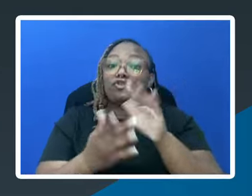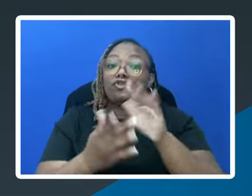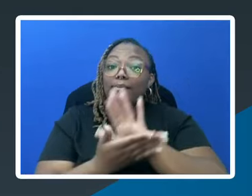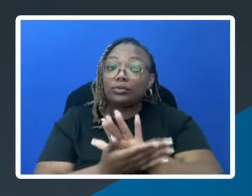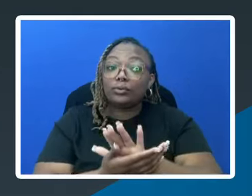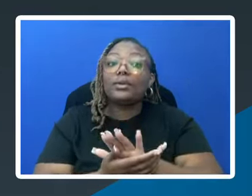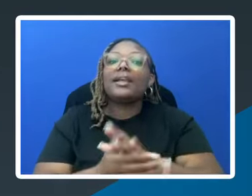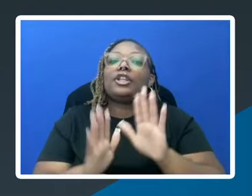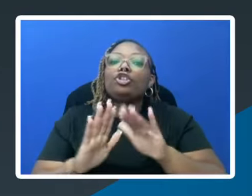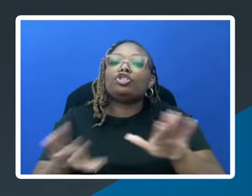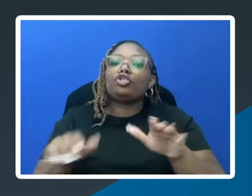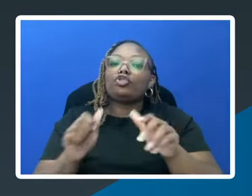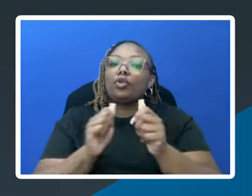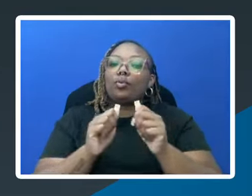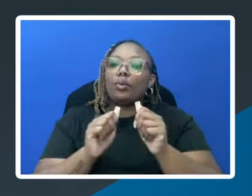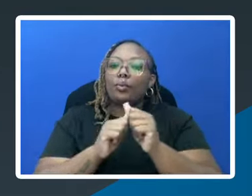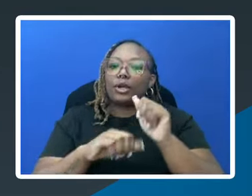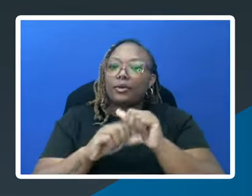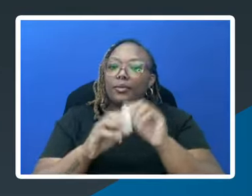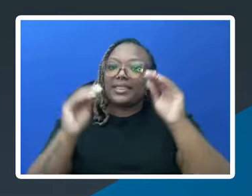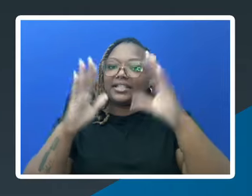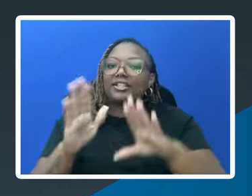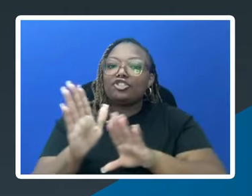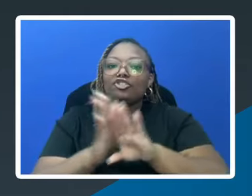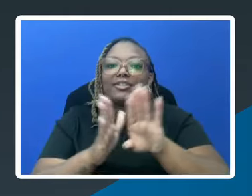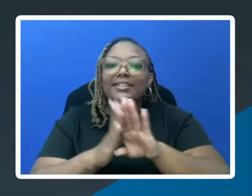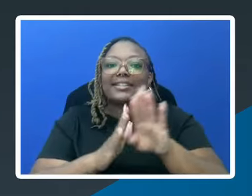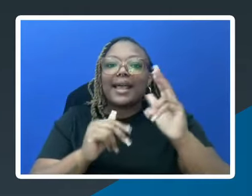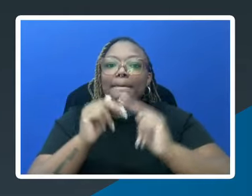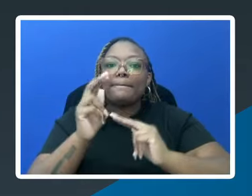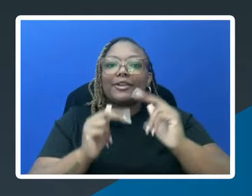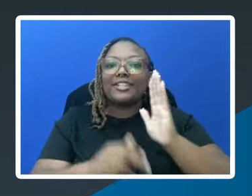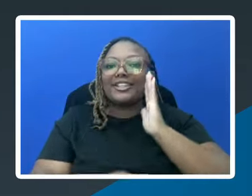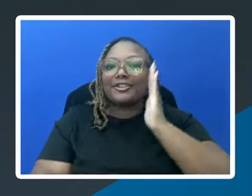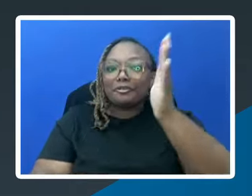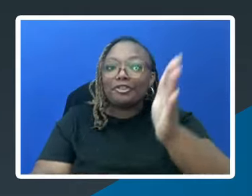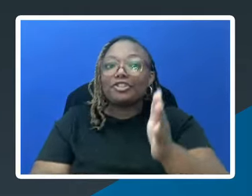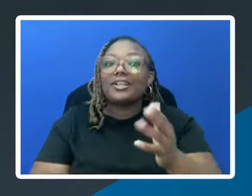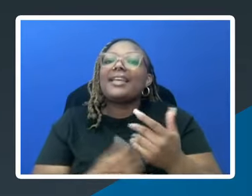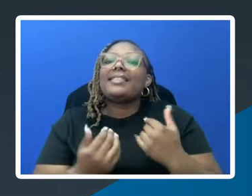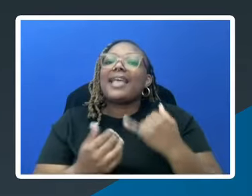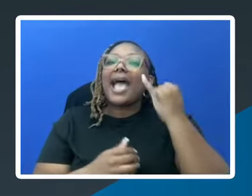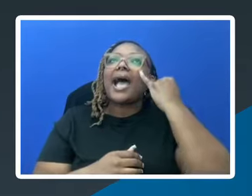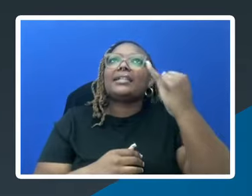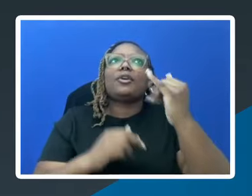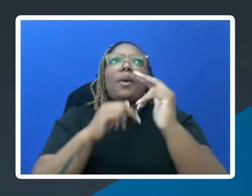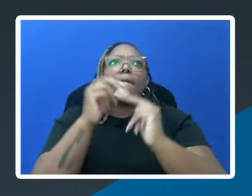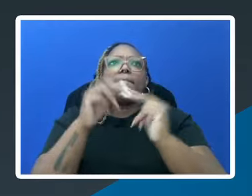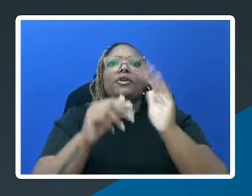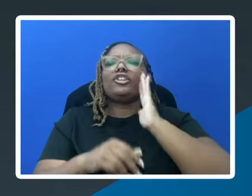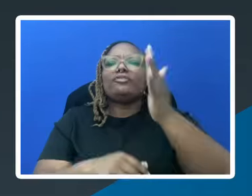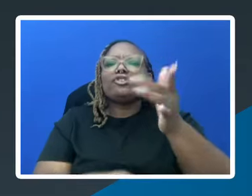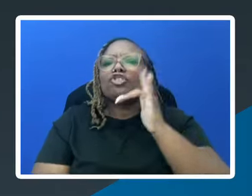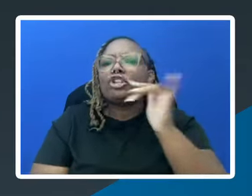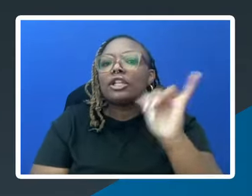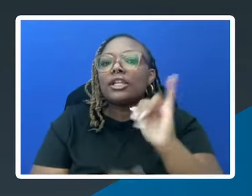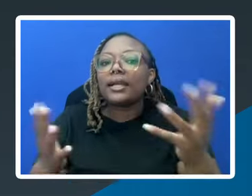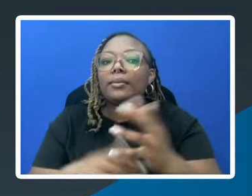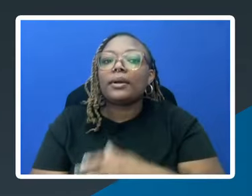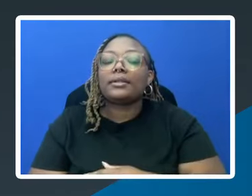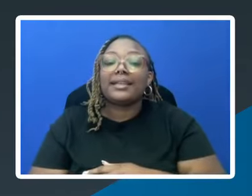teacher to design buildings of the future. And so they had these ideas of what would the building of the future look like? And kids, you know, kids, their imagination